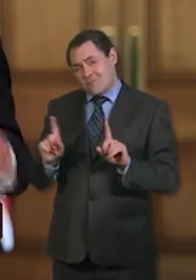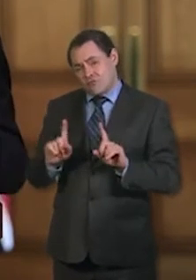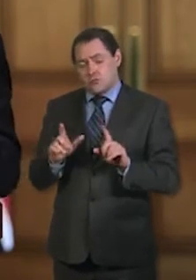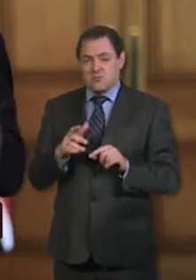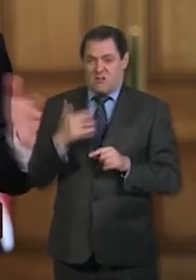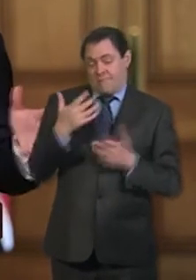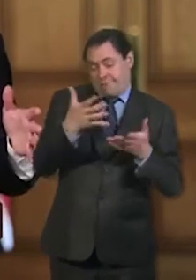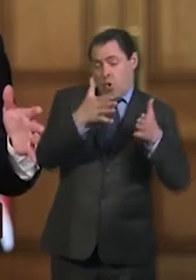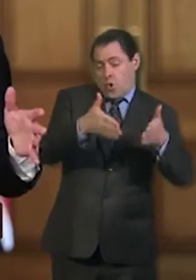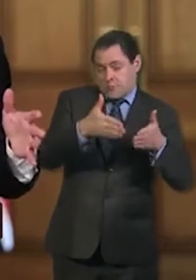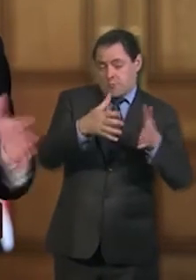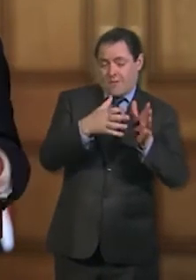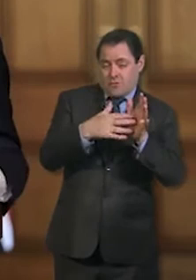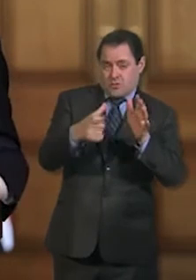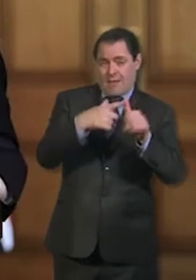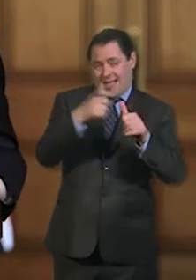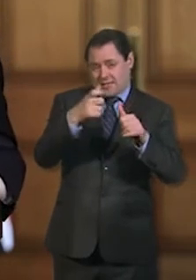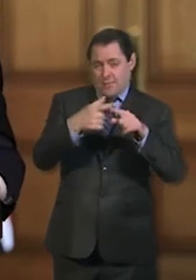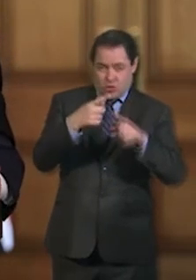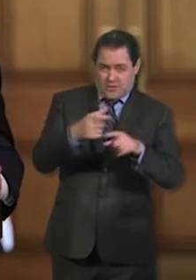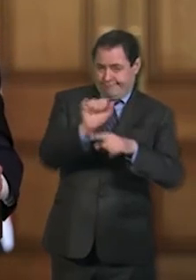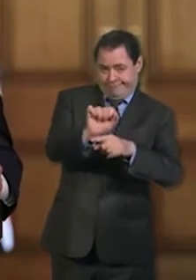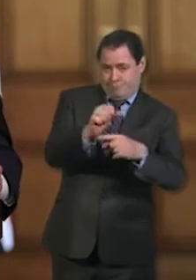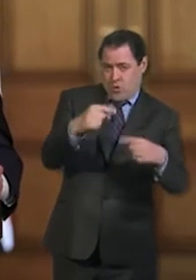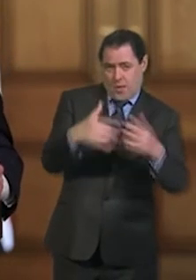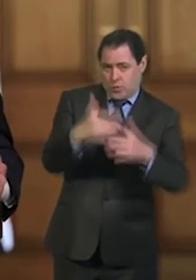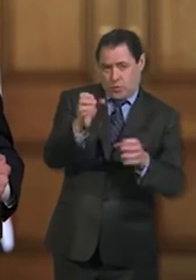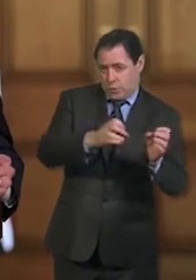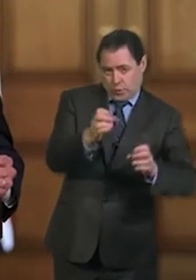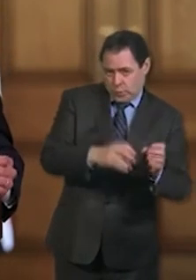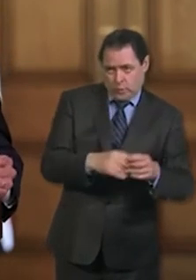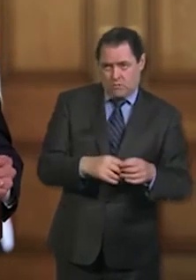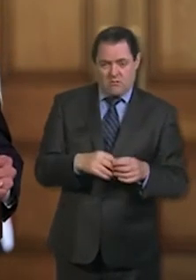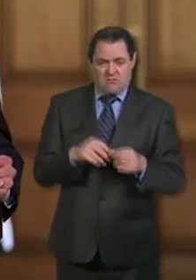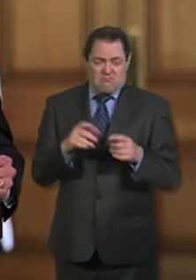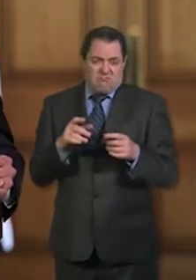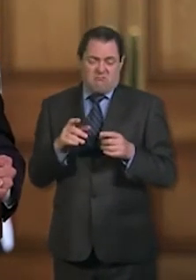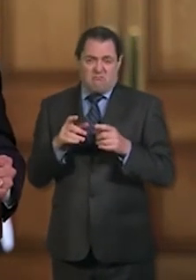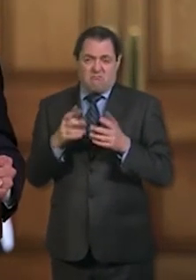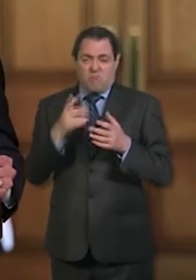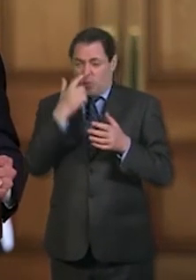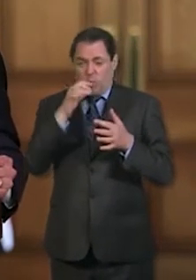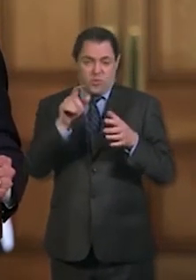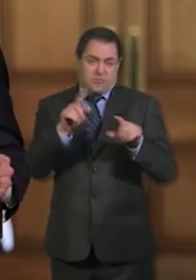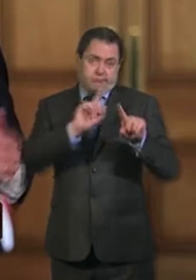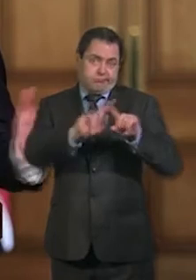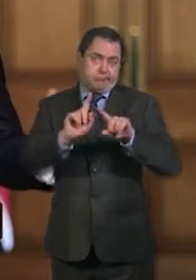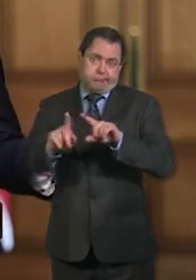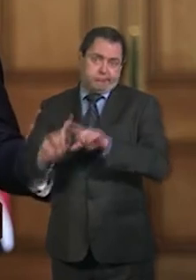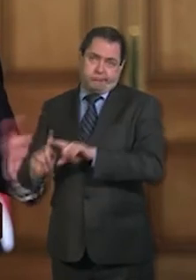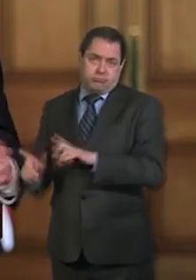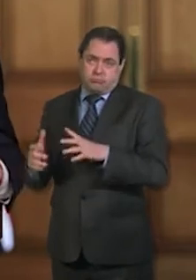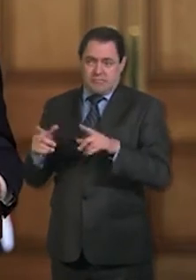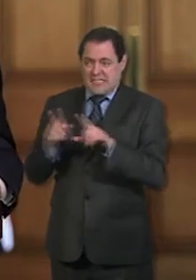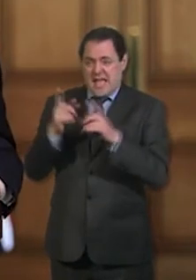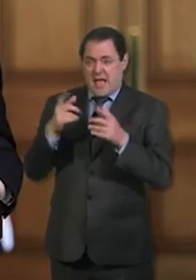that toolkit is as broad as the legal toolkit that we have nationally, and that's